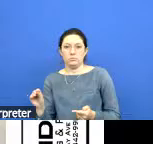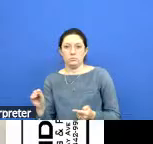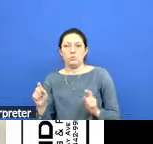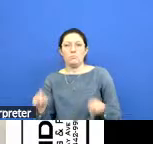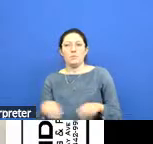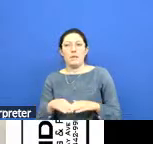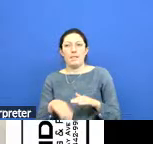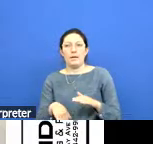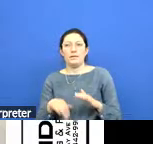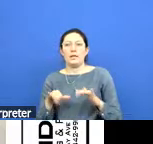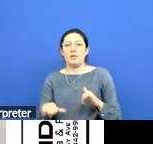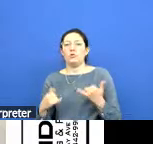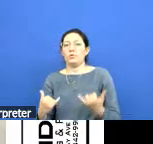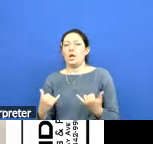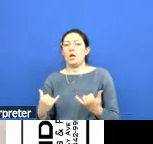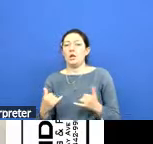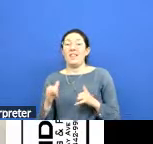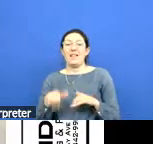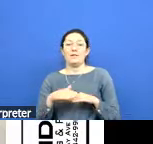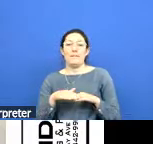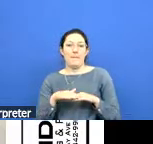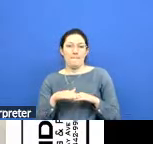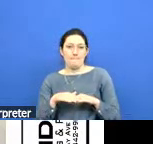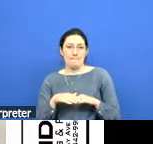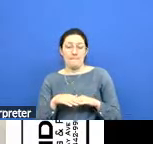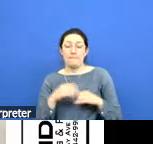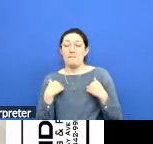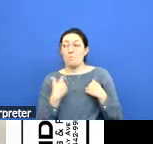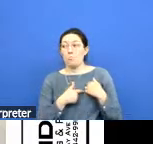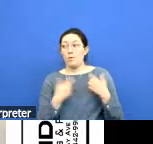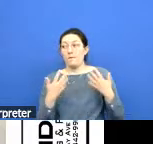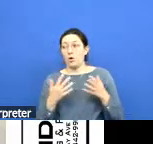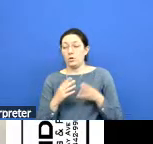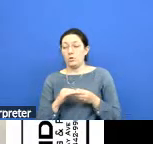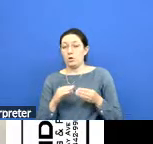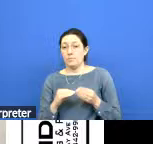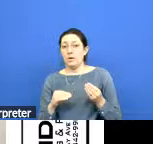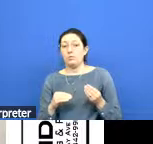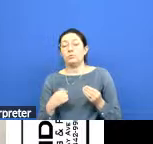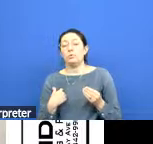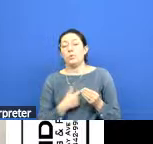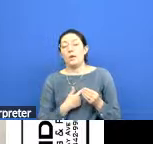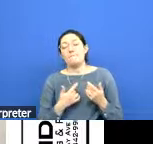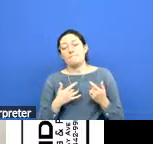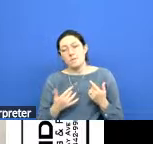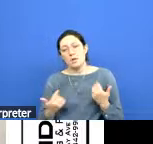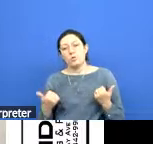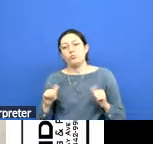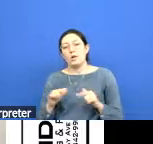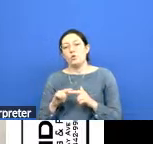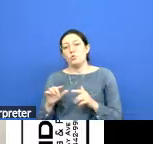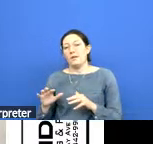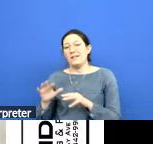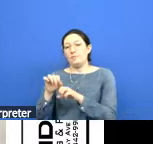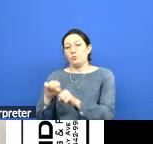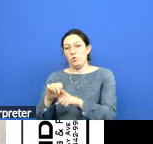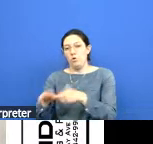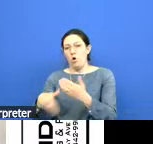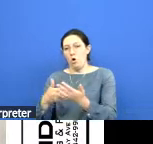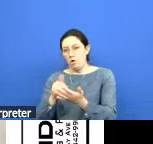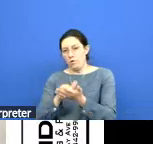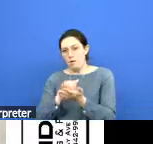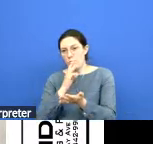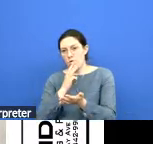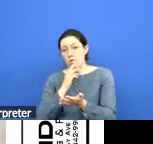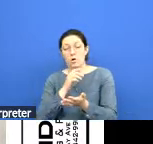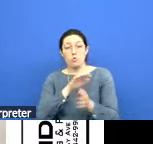today. That's the minimum. Now, as we've talked about, as much as possible, we're going to work to capture not just